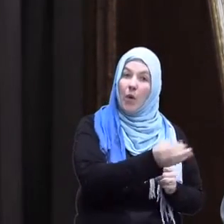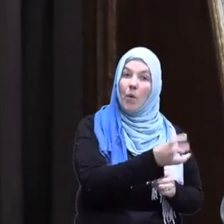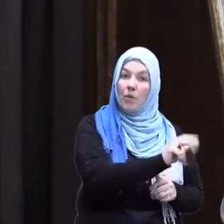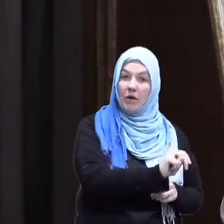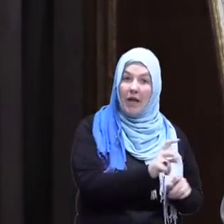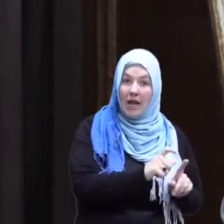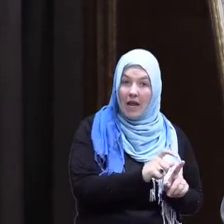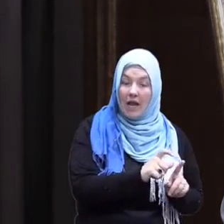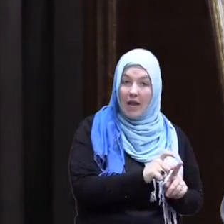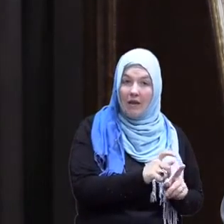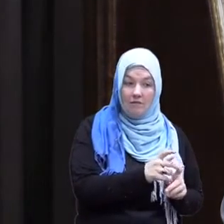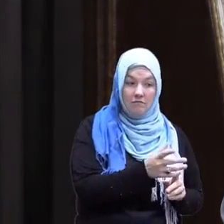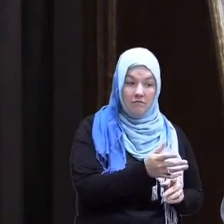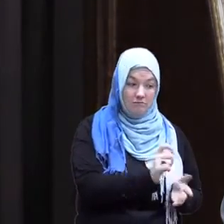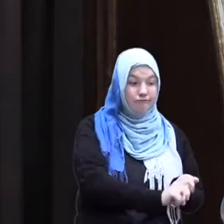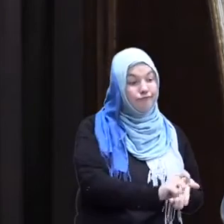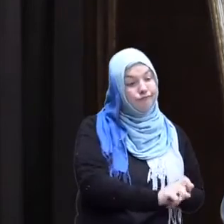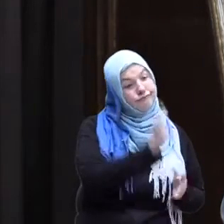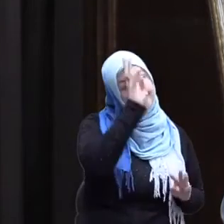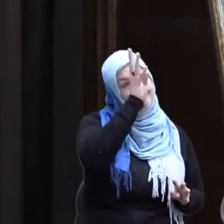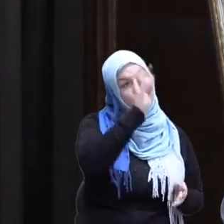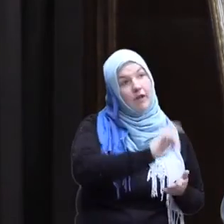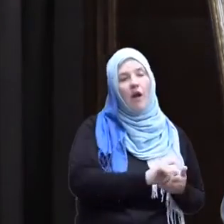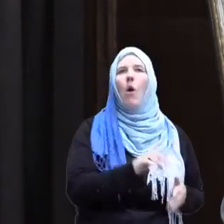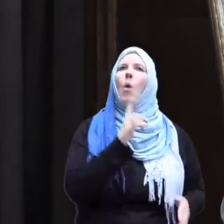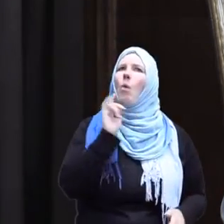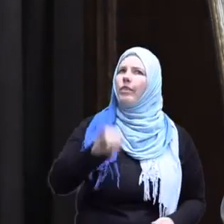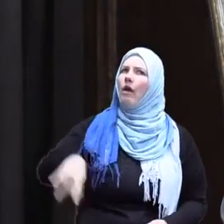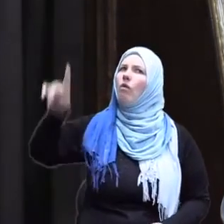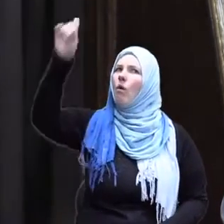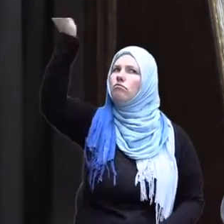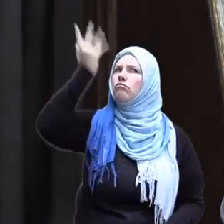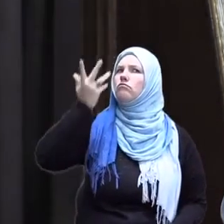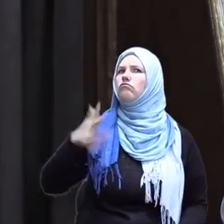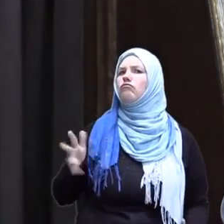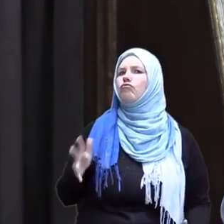say, this is from Allah. Allah told us this.